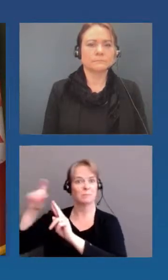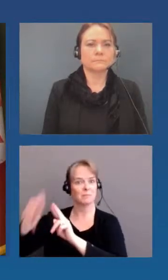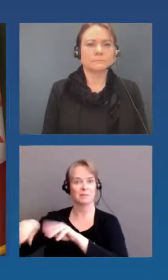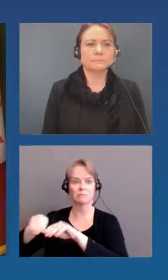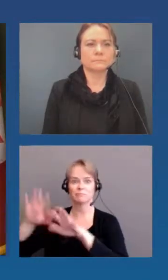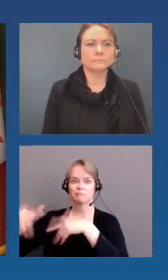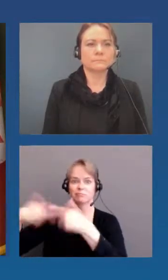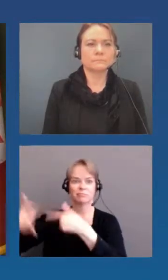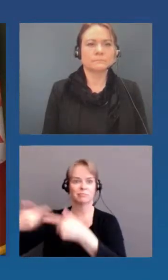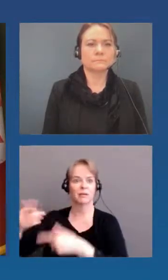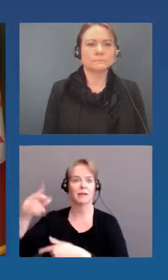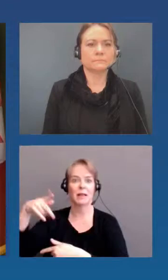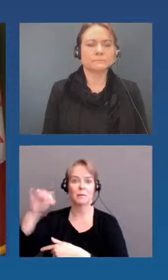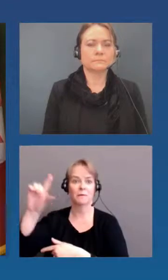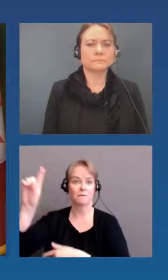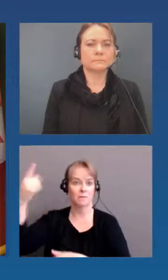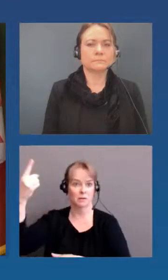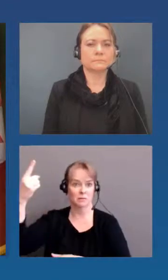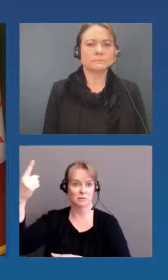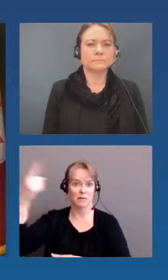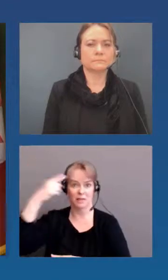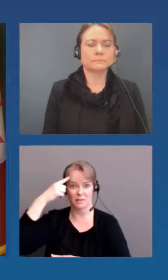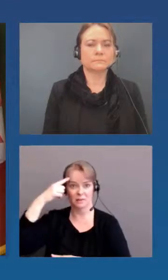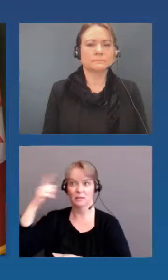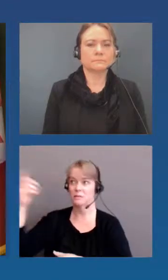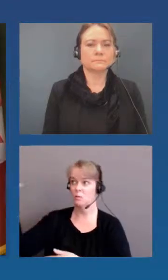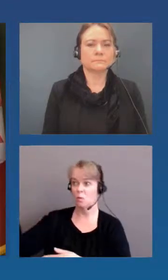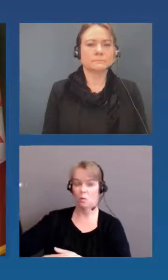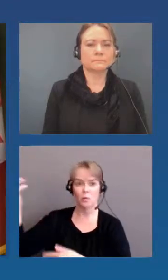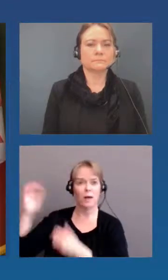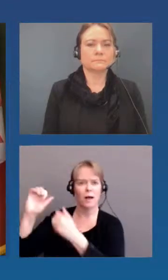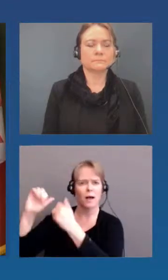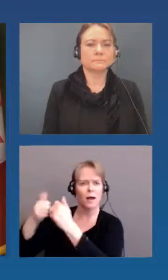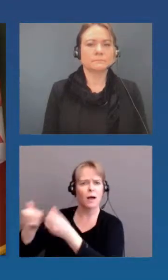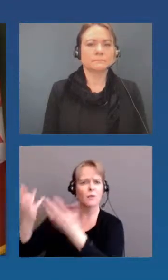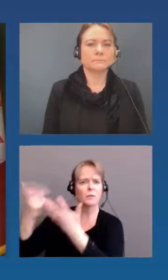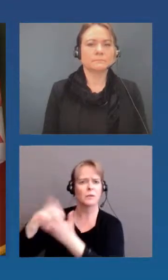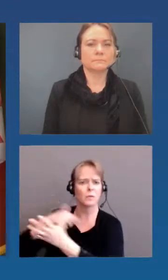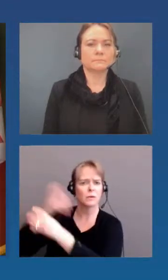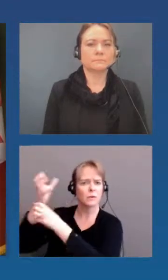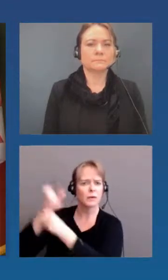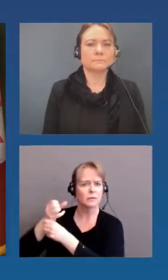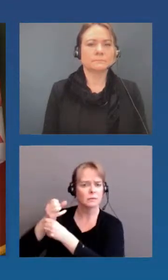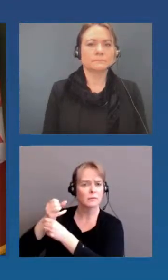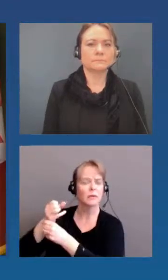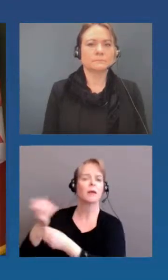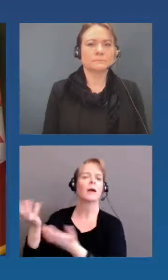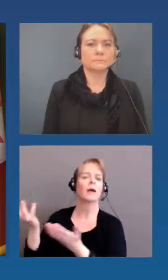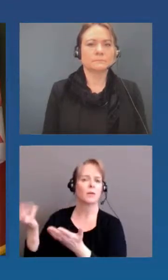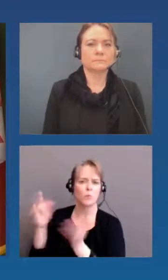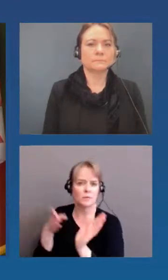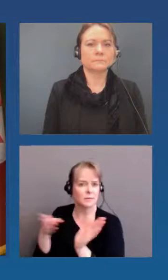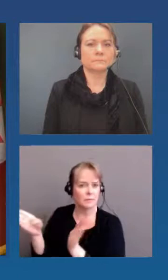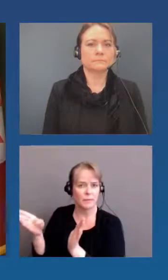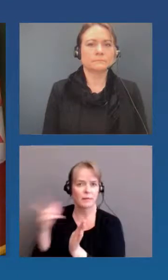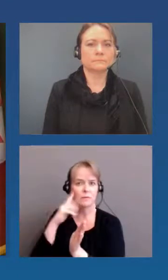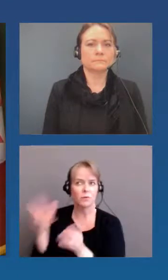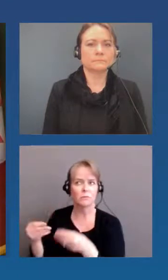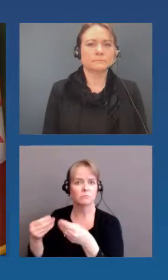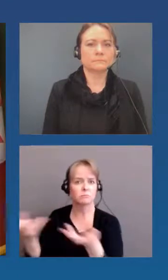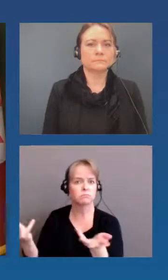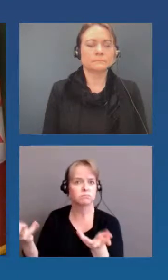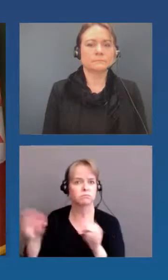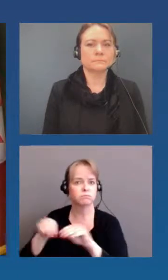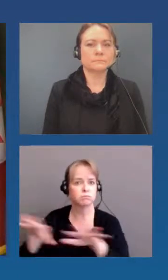How many will Ottawa be getting, and what's the plan there? How is it planned to get delivered out in the community? Yeah, so